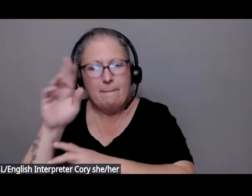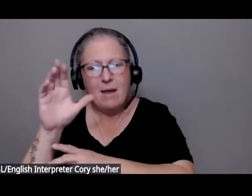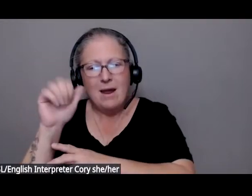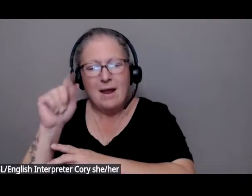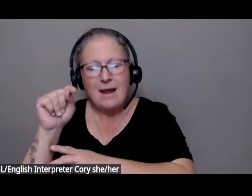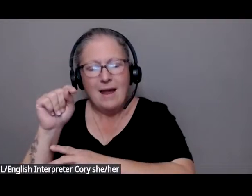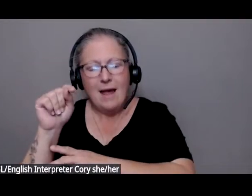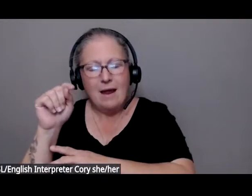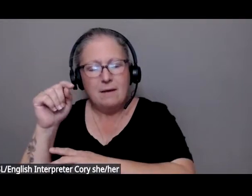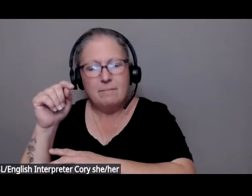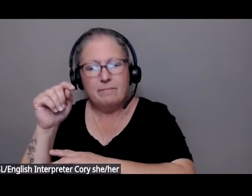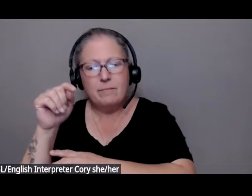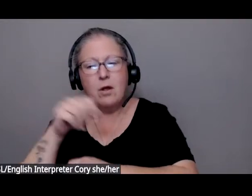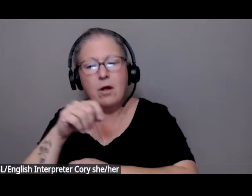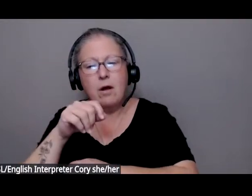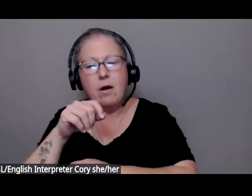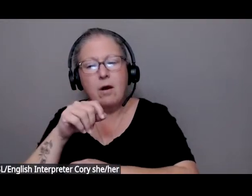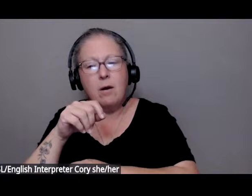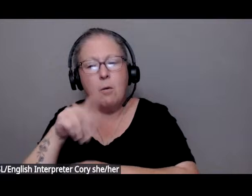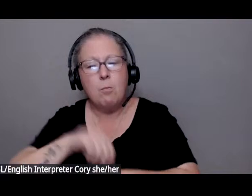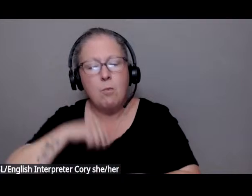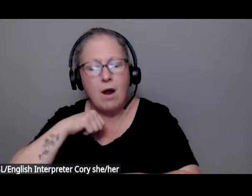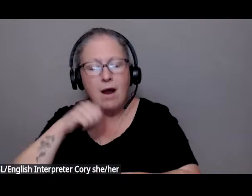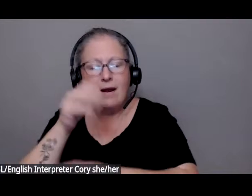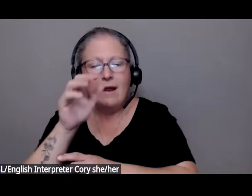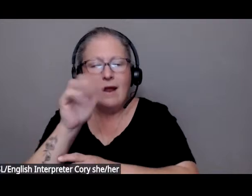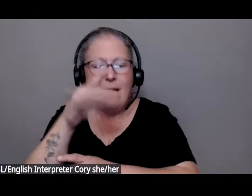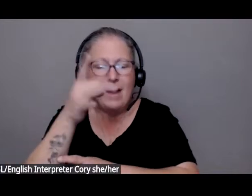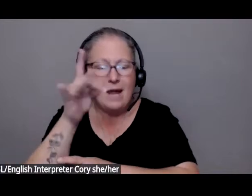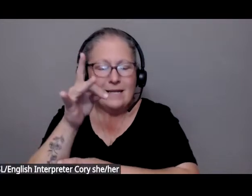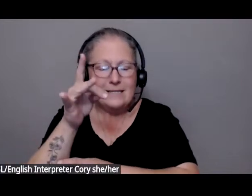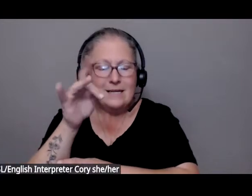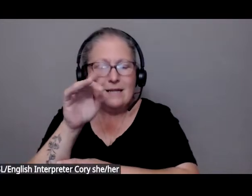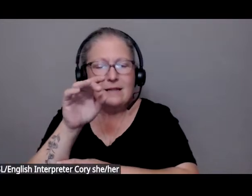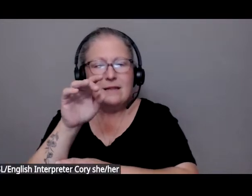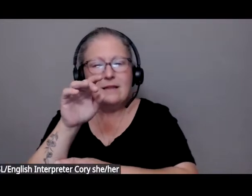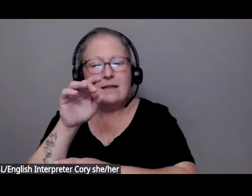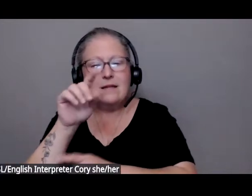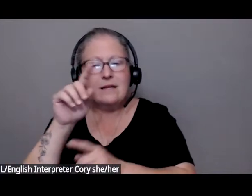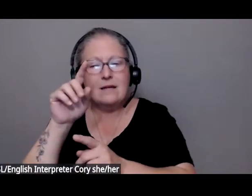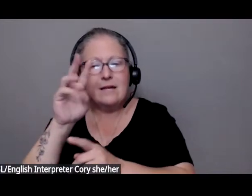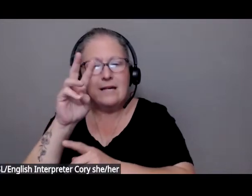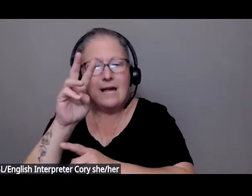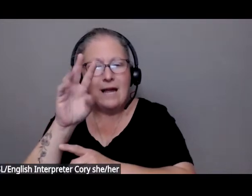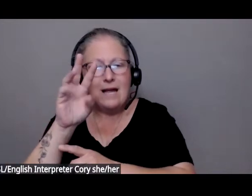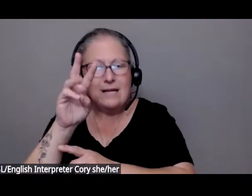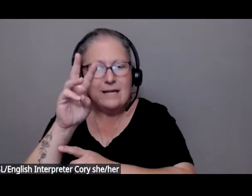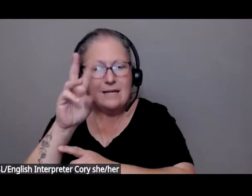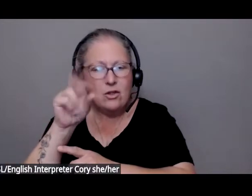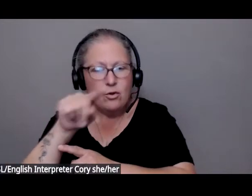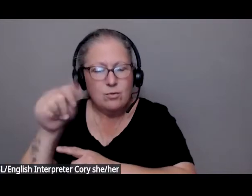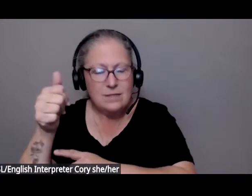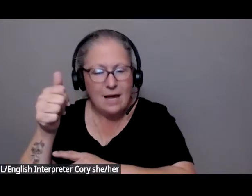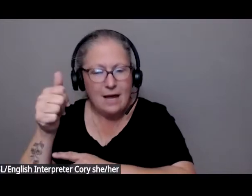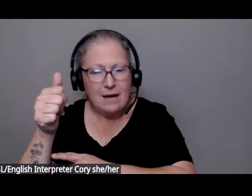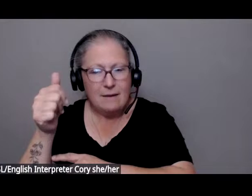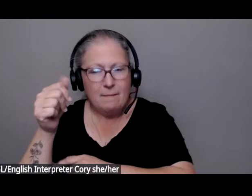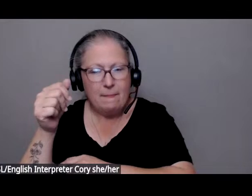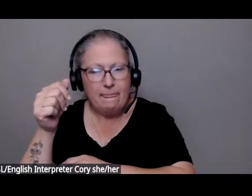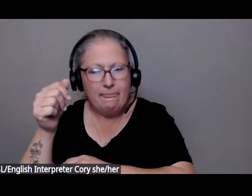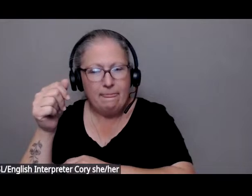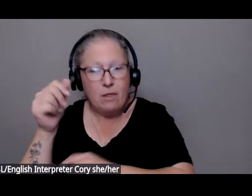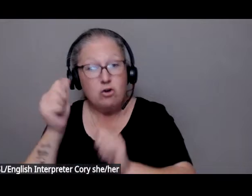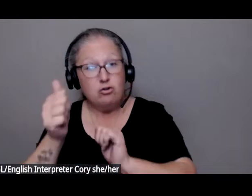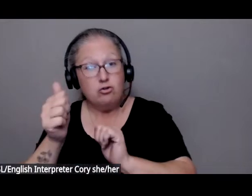coming up on April 18th from 6:30 to 10 p.m. at CSM. For sports, personally, I'm part